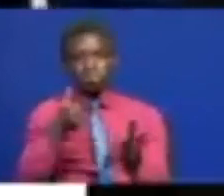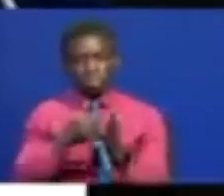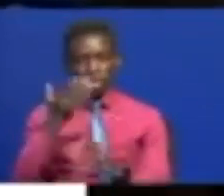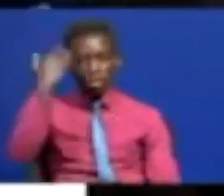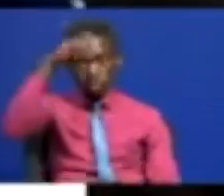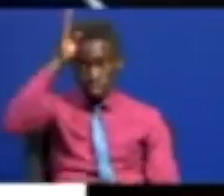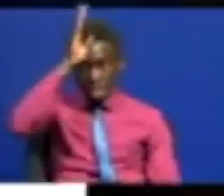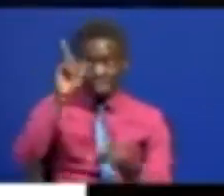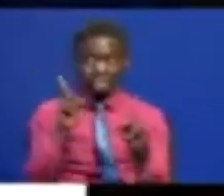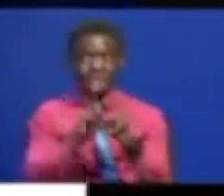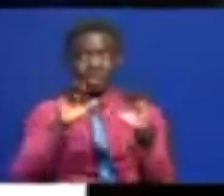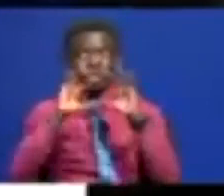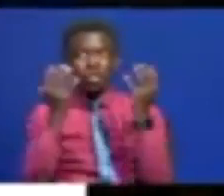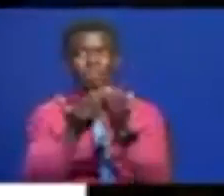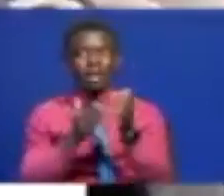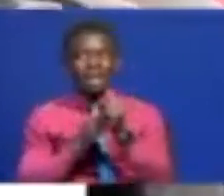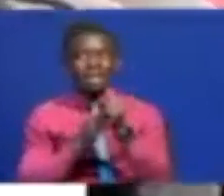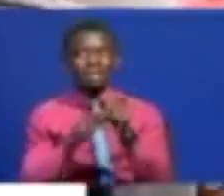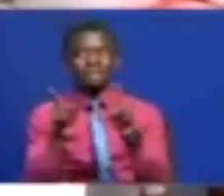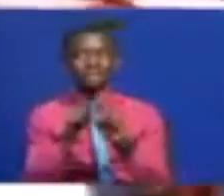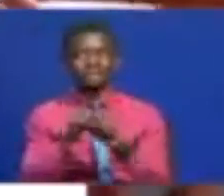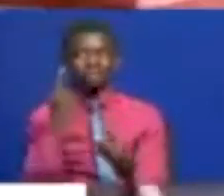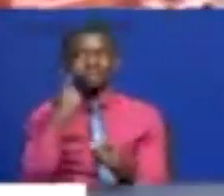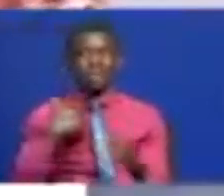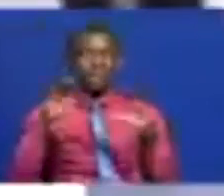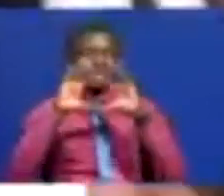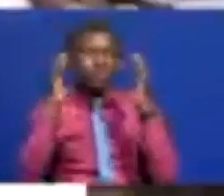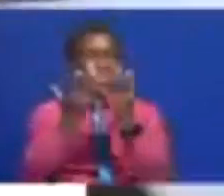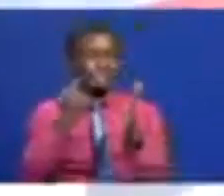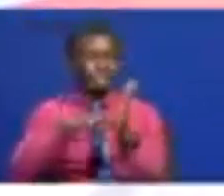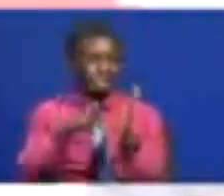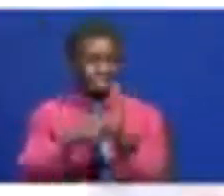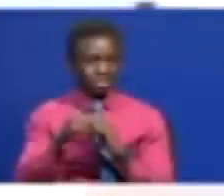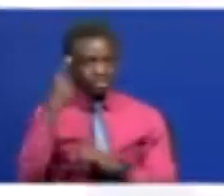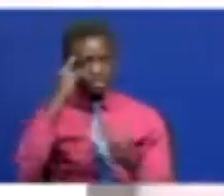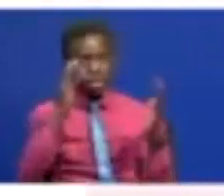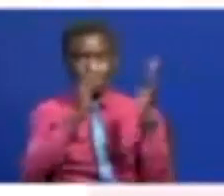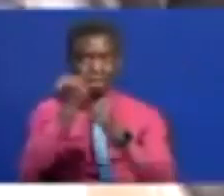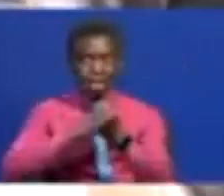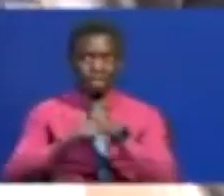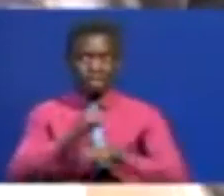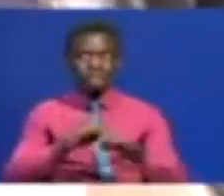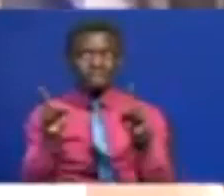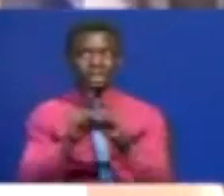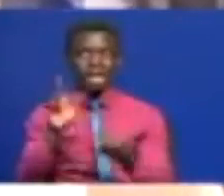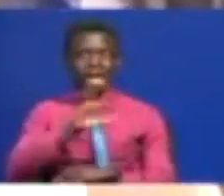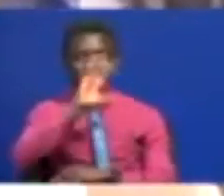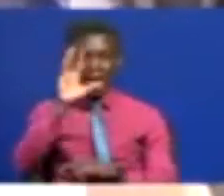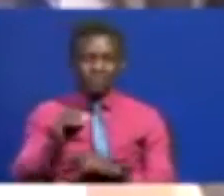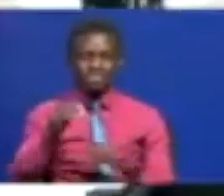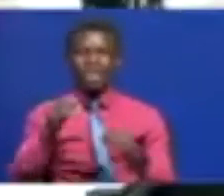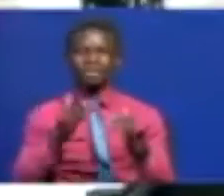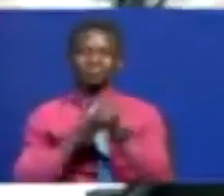leaders to back global taxes to fund climate action, even as African countries champion justice in climate